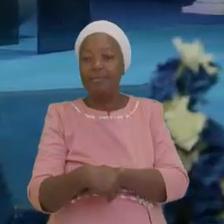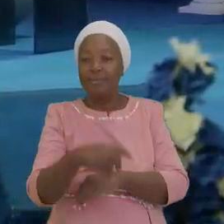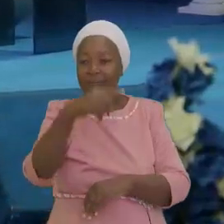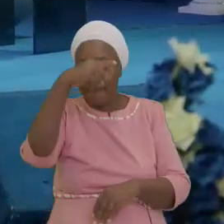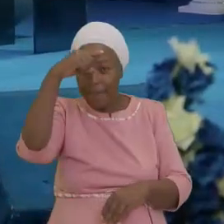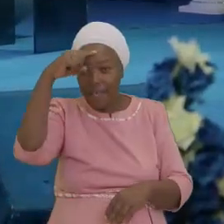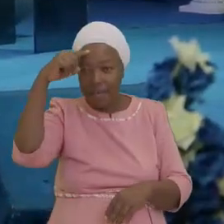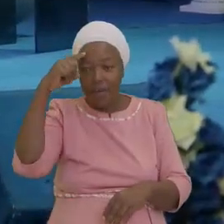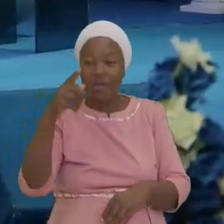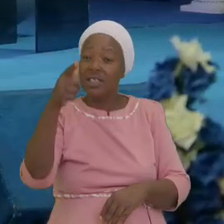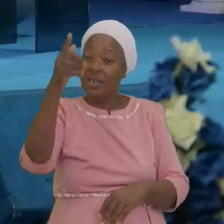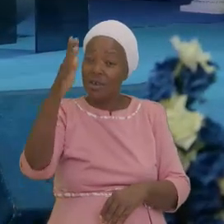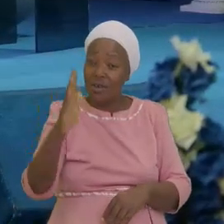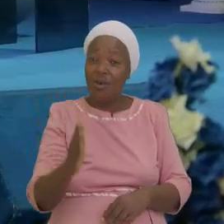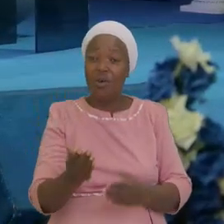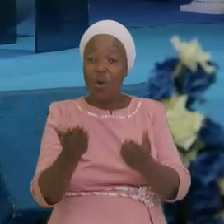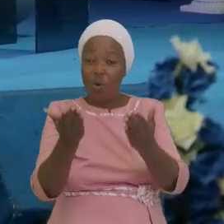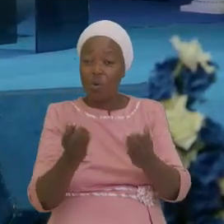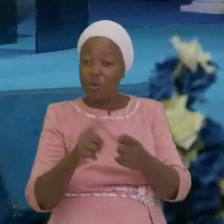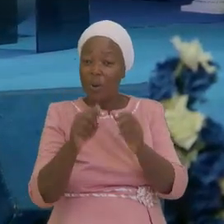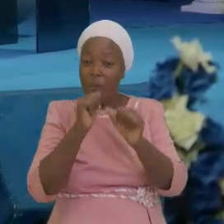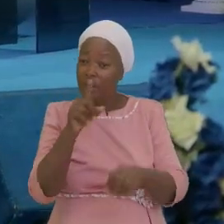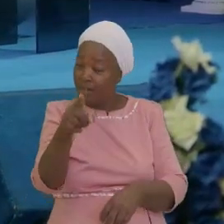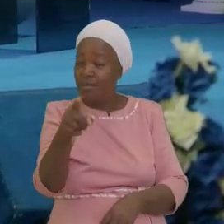because God wants to bless you.